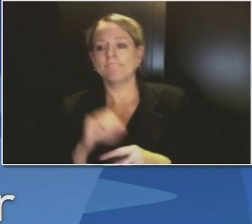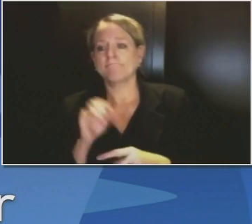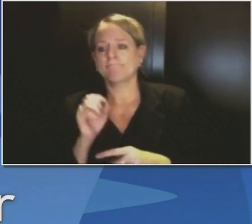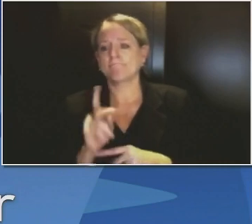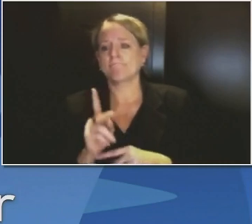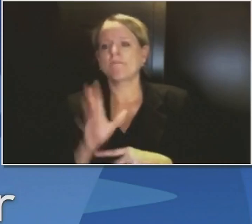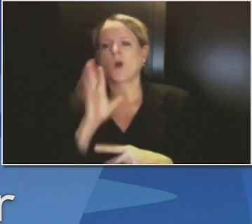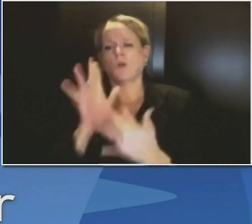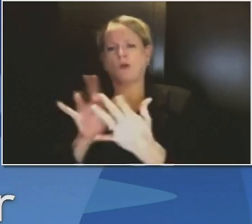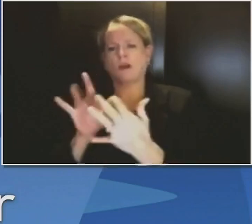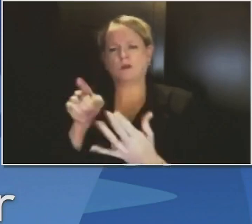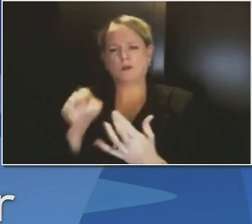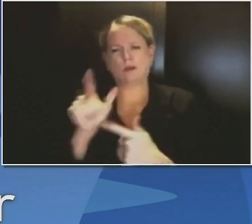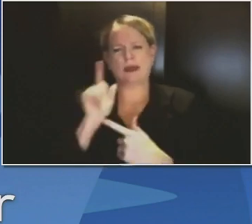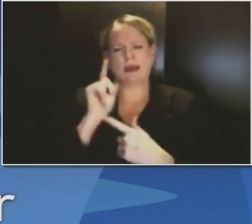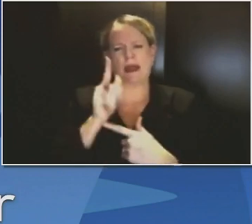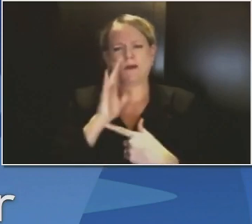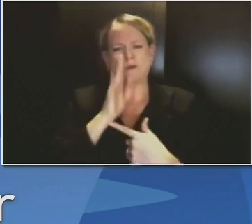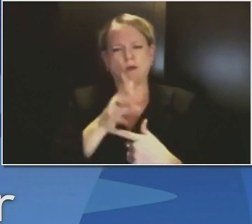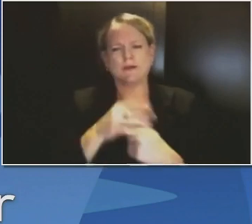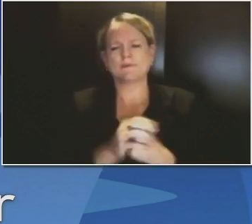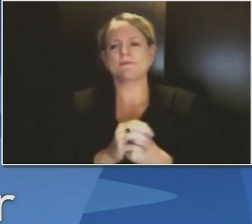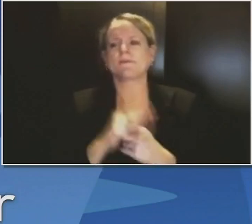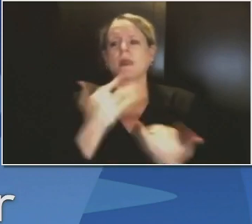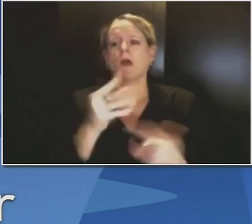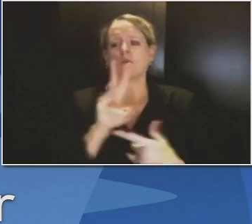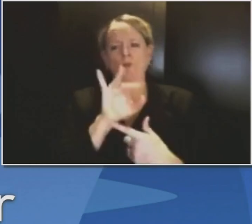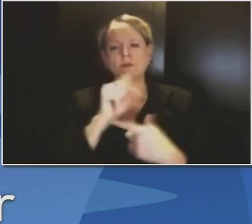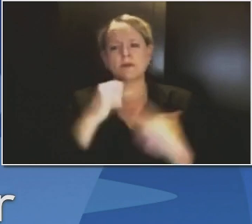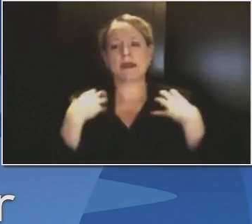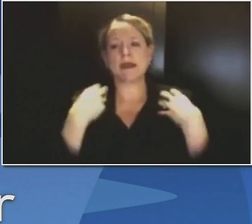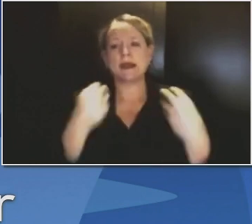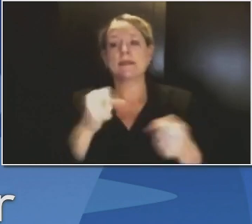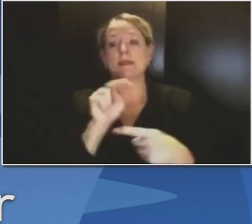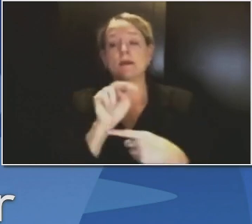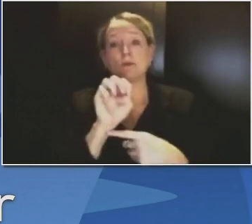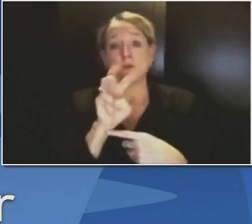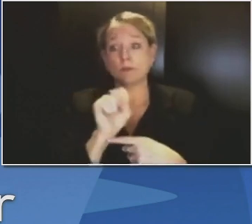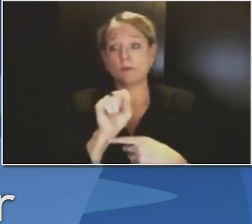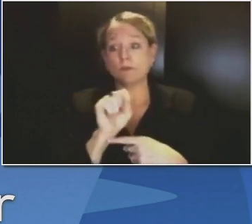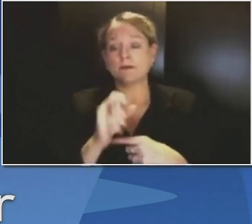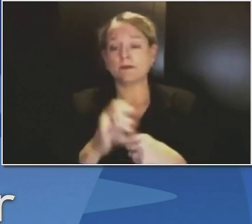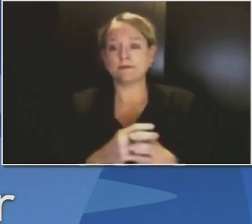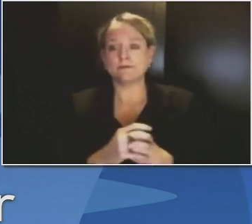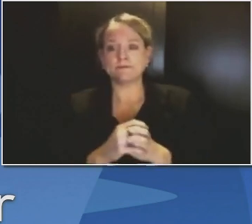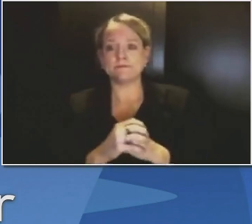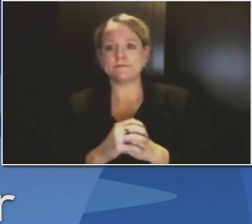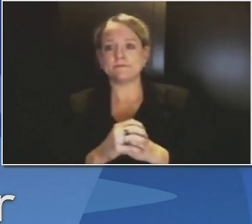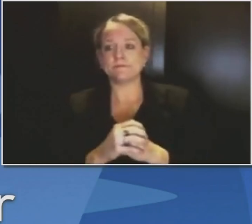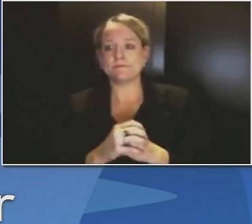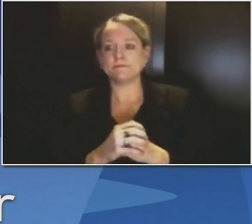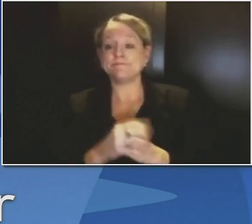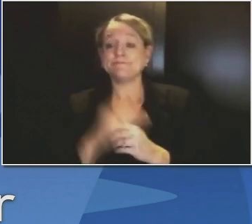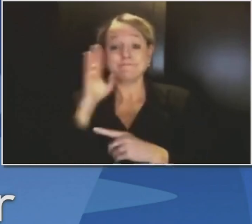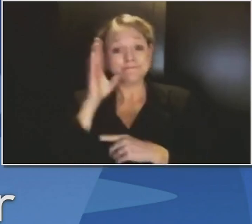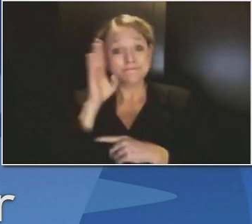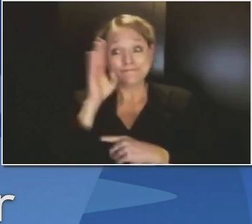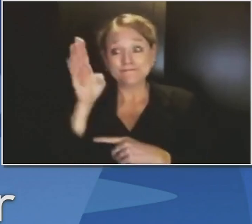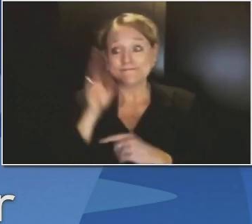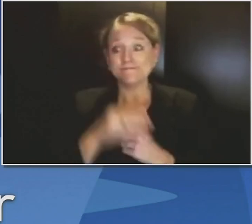Hi, thank you for holding this. My question is, can you talk about when we would see some impact on the data